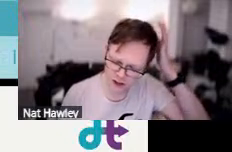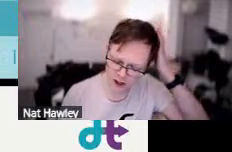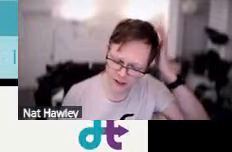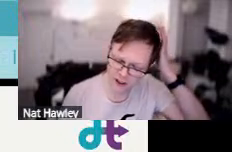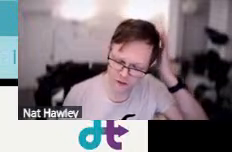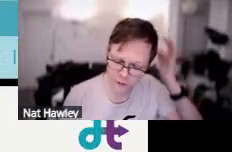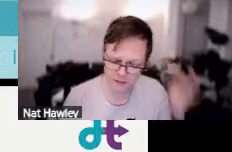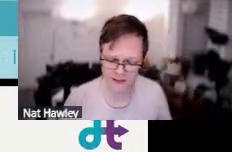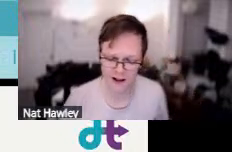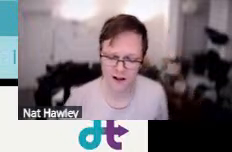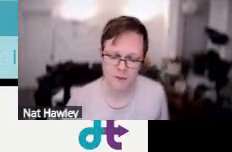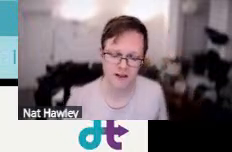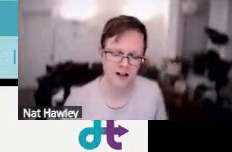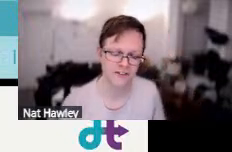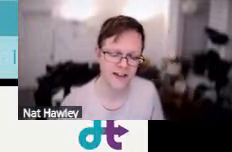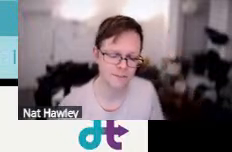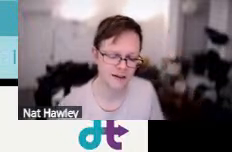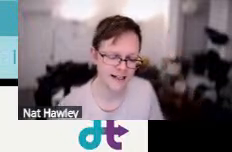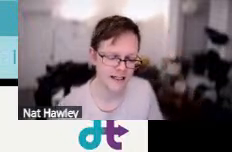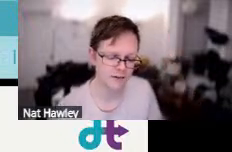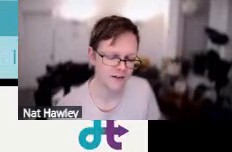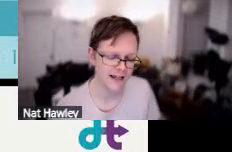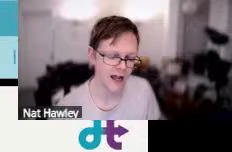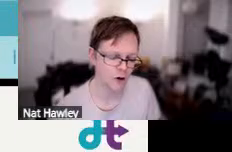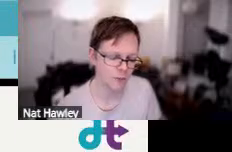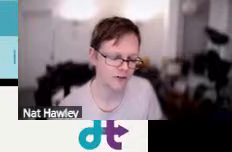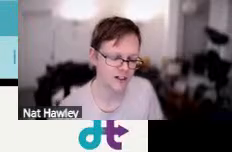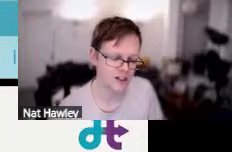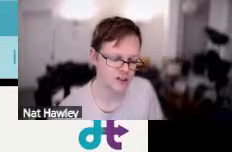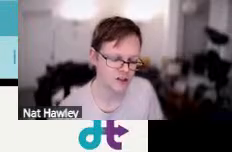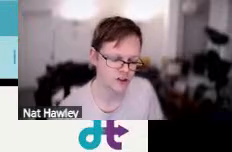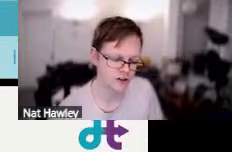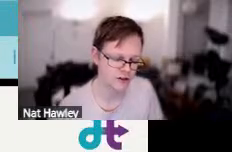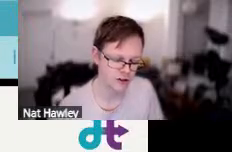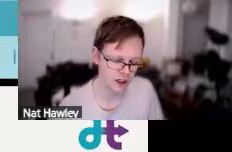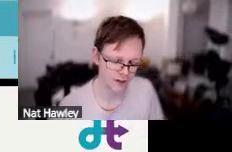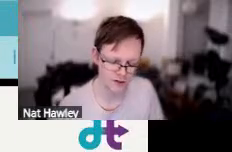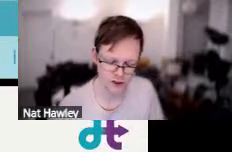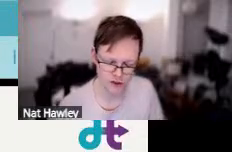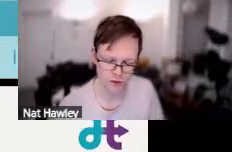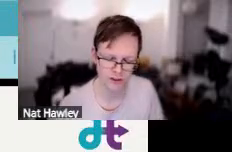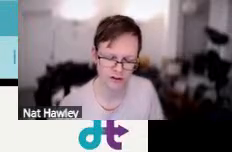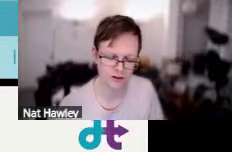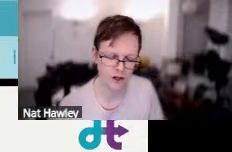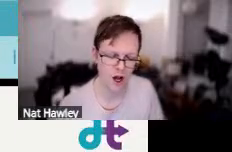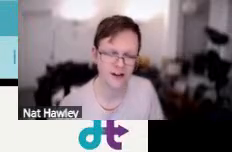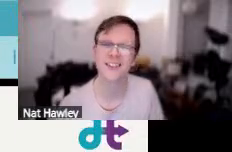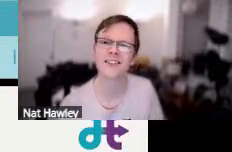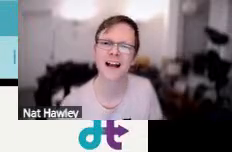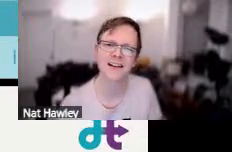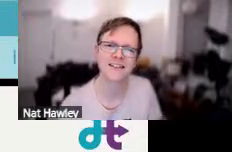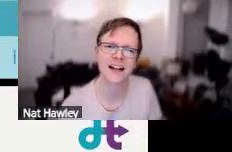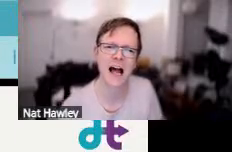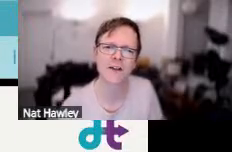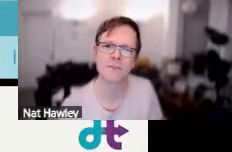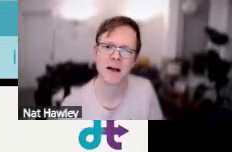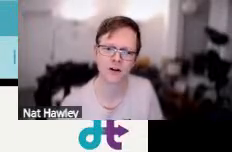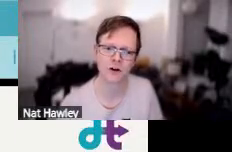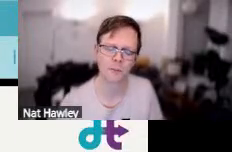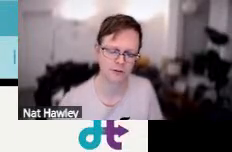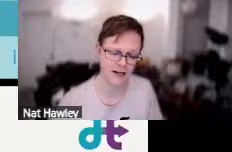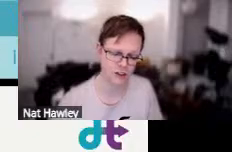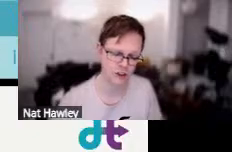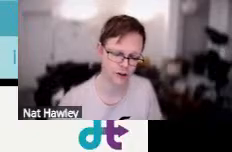teachers like doing that because they believe it helps the student understand and have